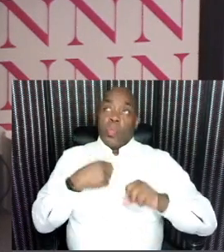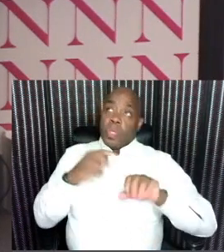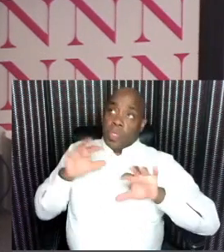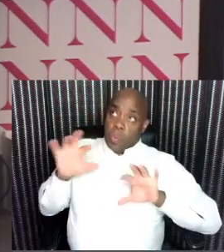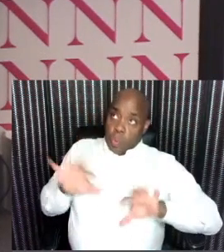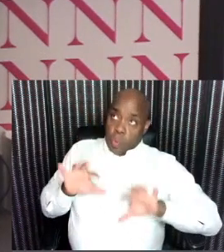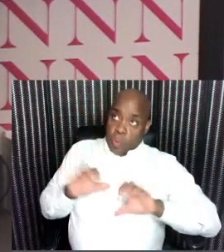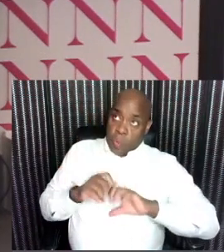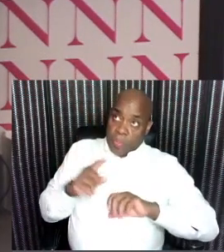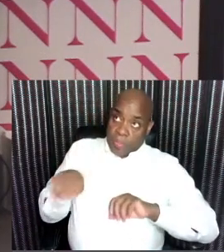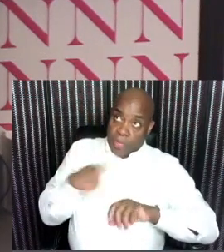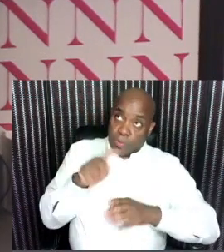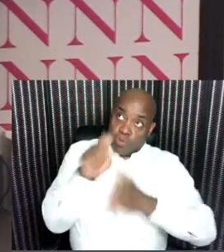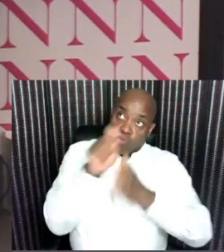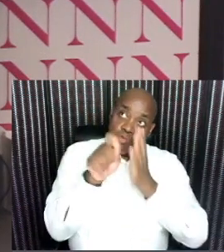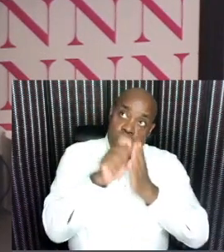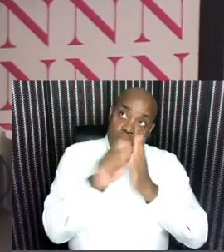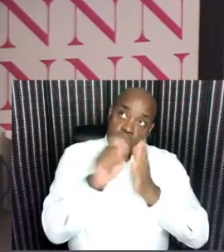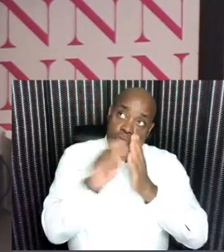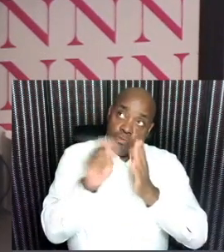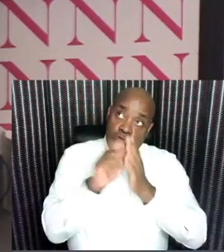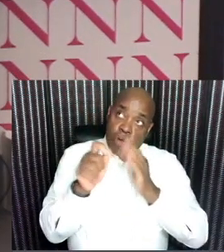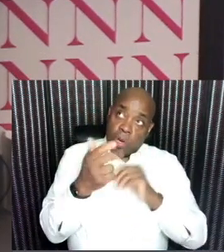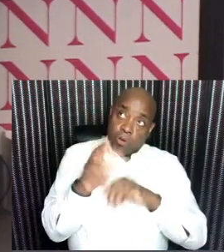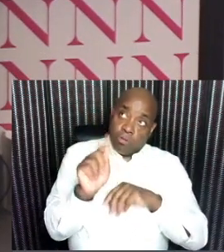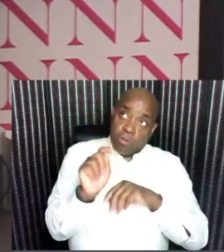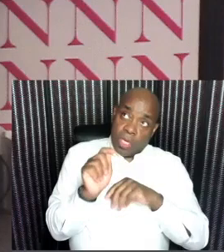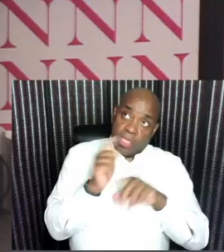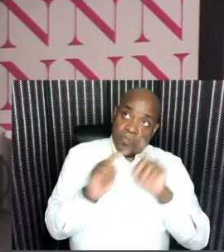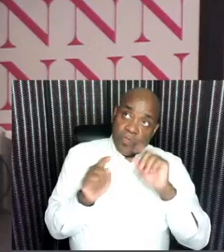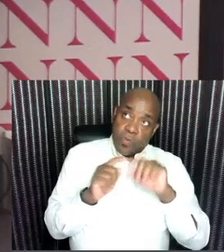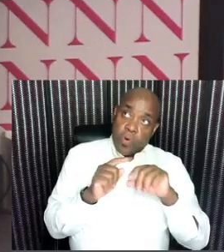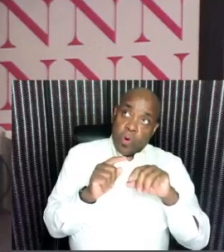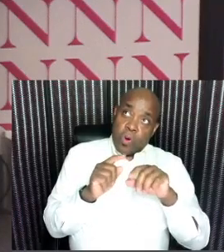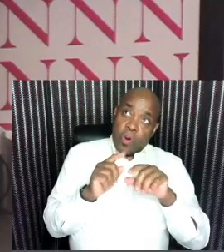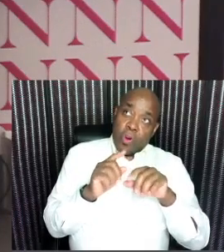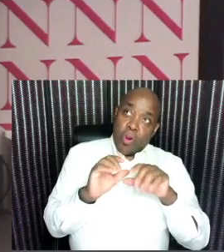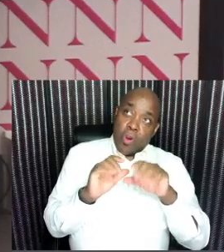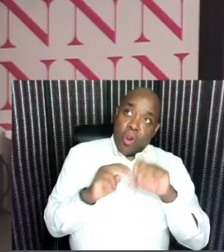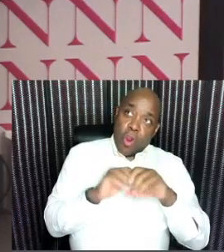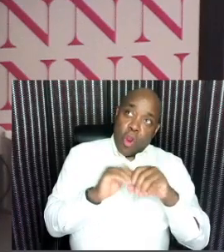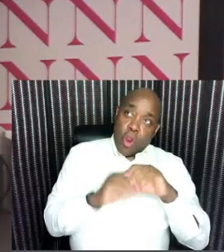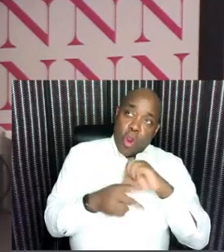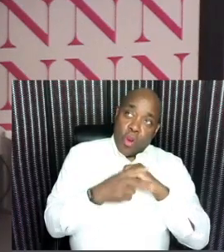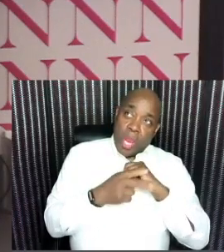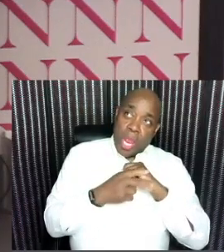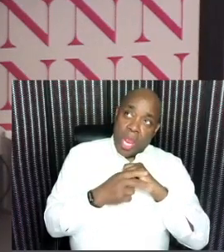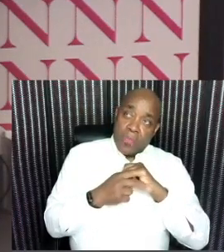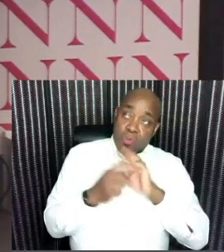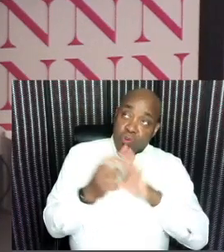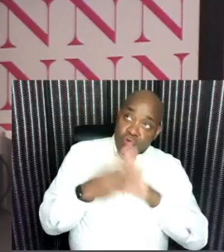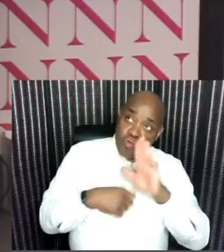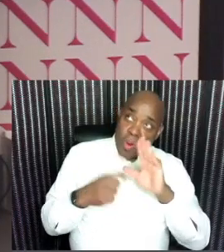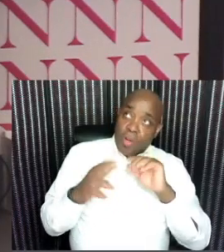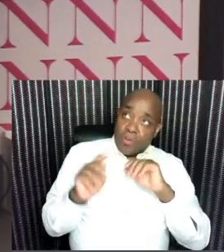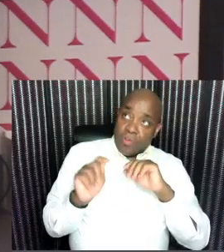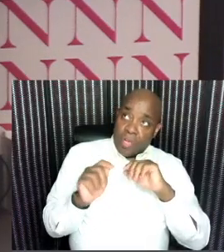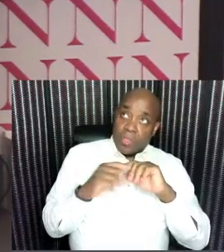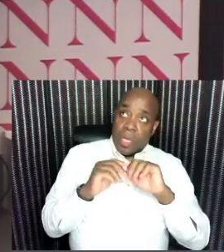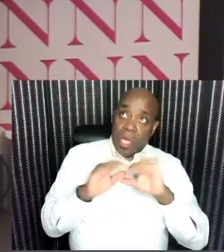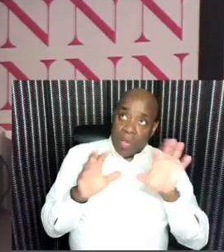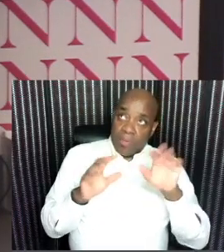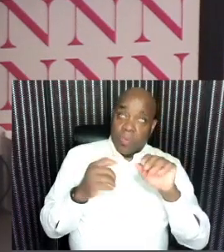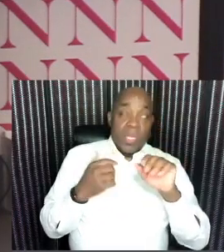grants for community archives. And you write a grant, you don't necessarily get it. So like, obviously we haven't got any of those grants,